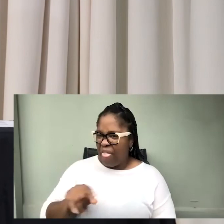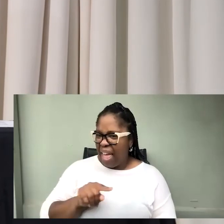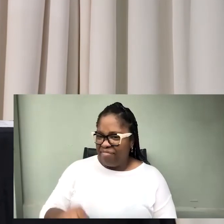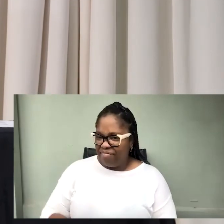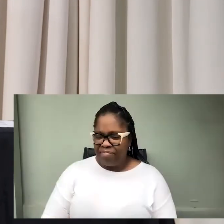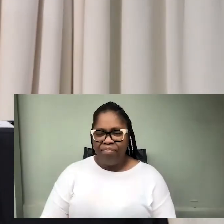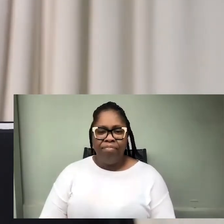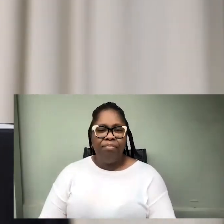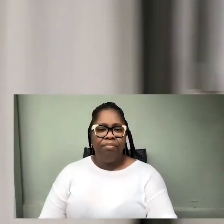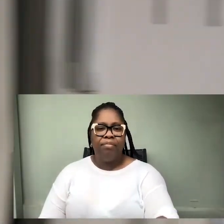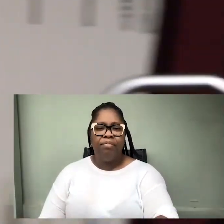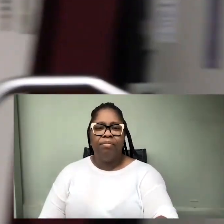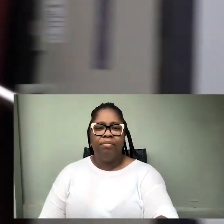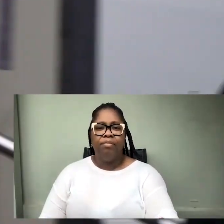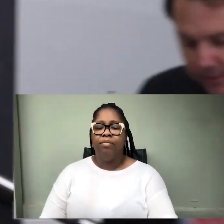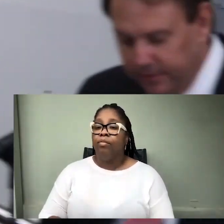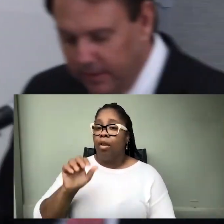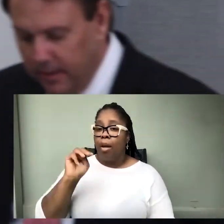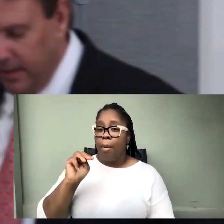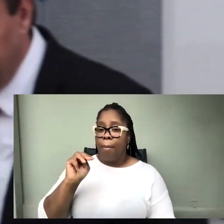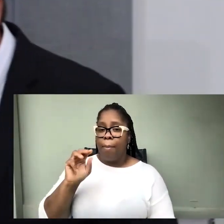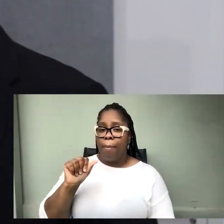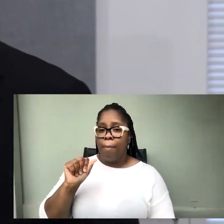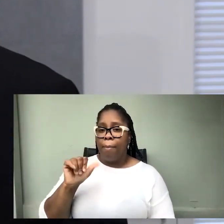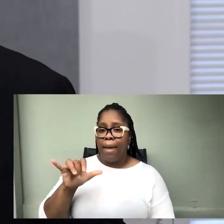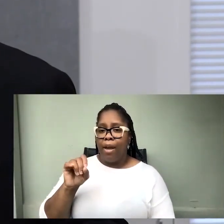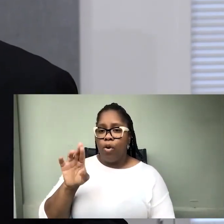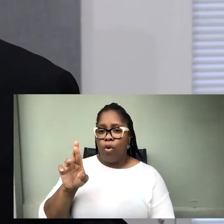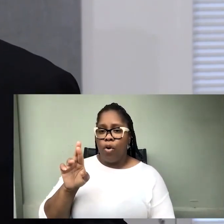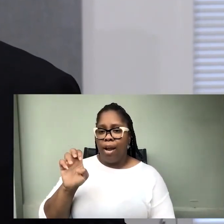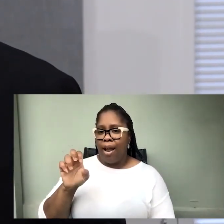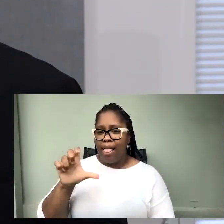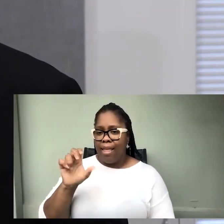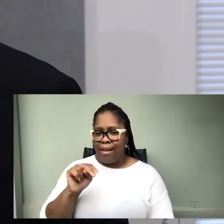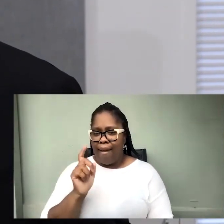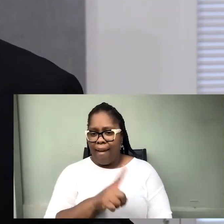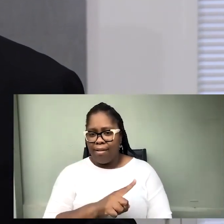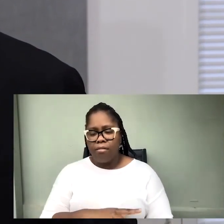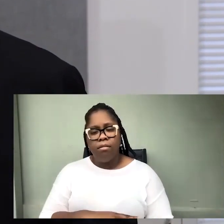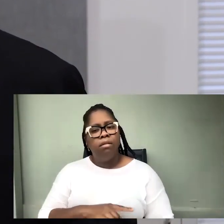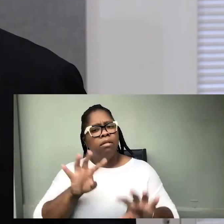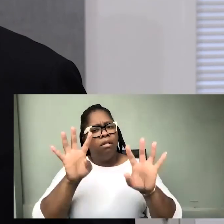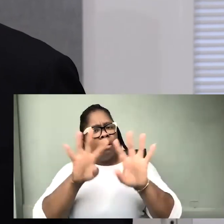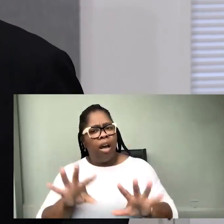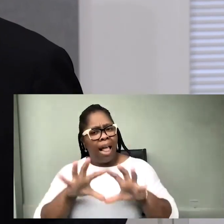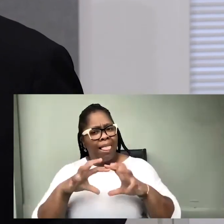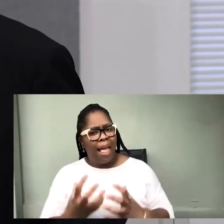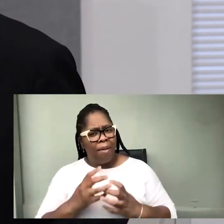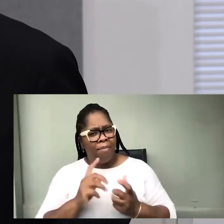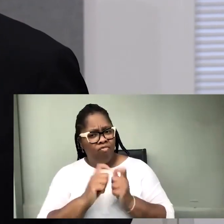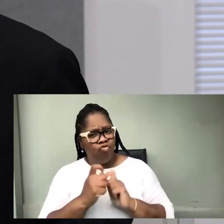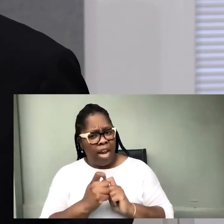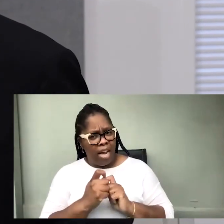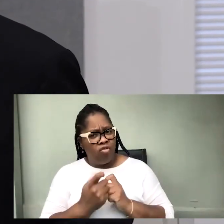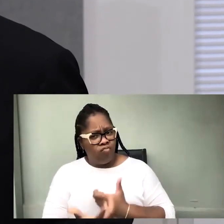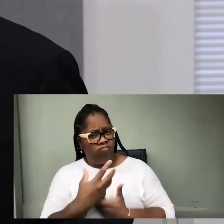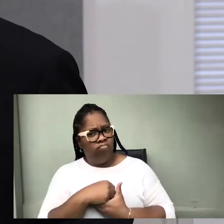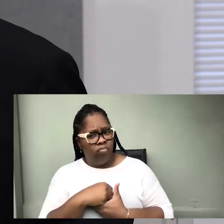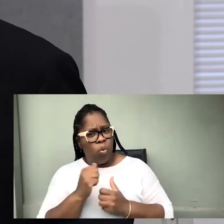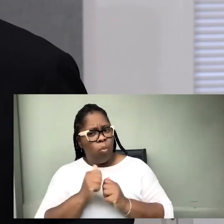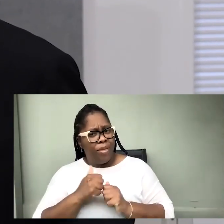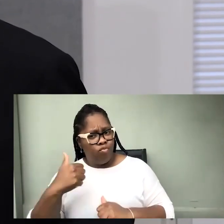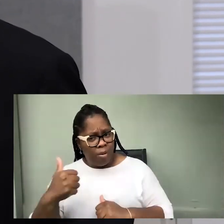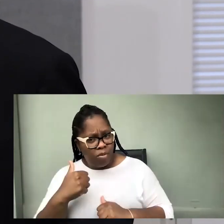Okay. Mayor Ellen asks, is climate change being taken into consideration concerning